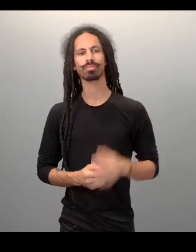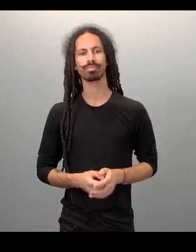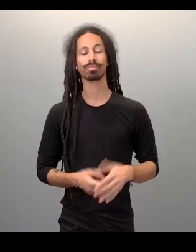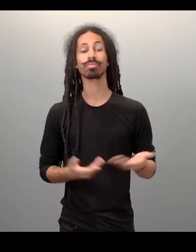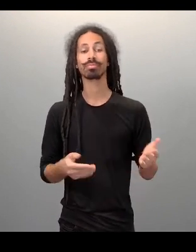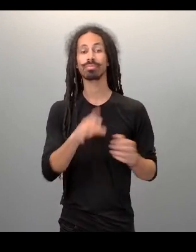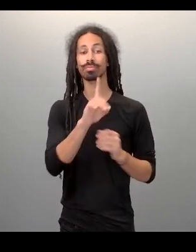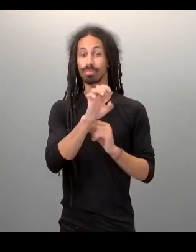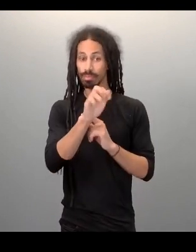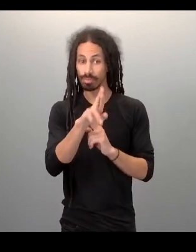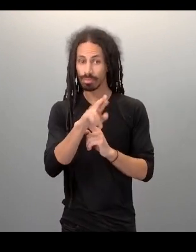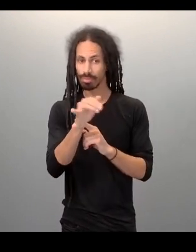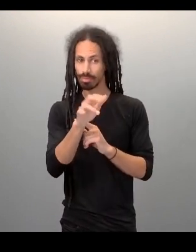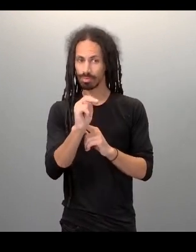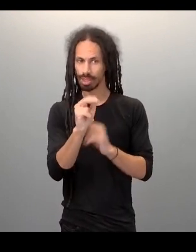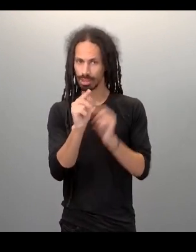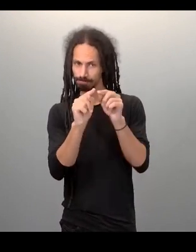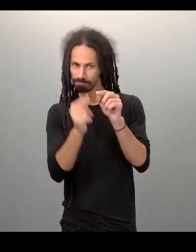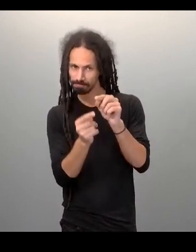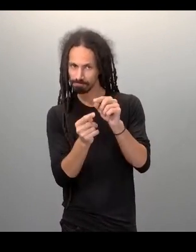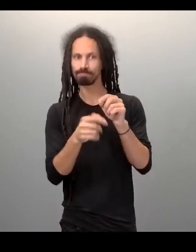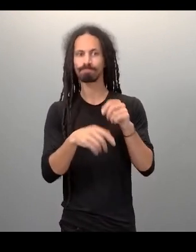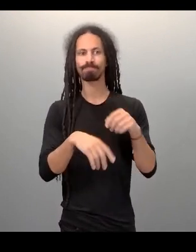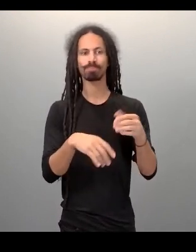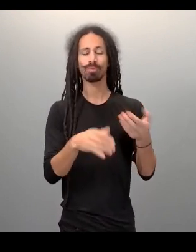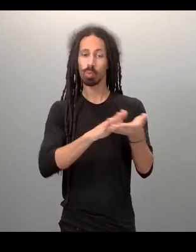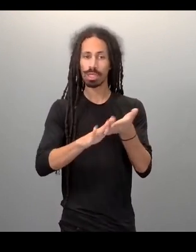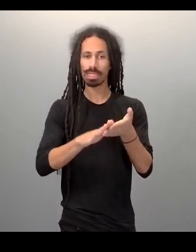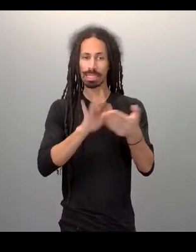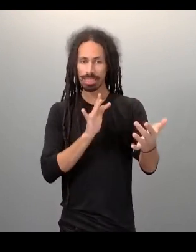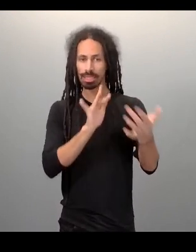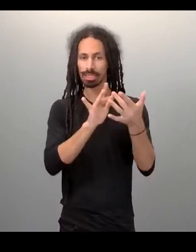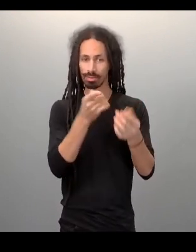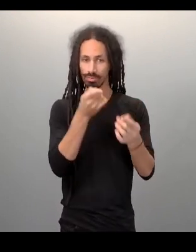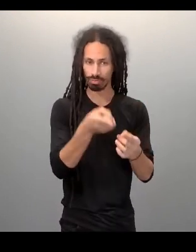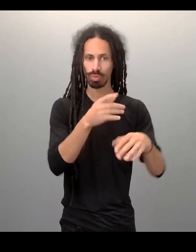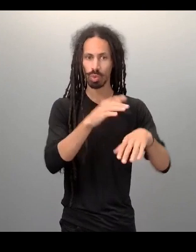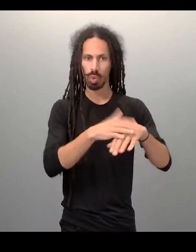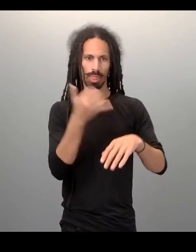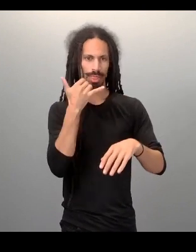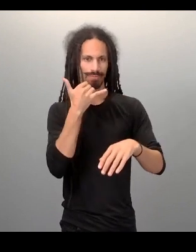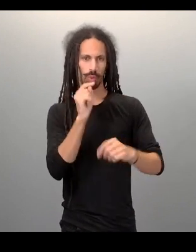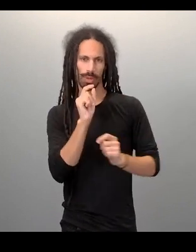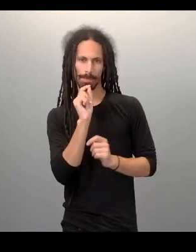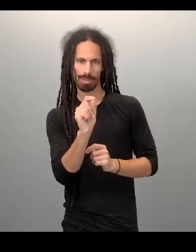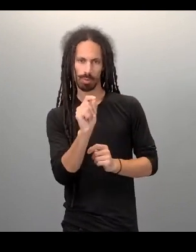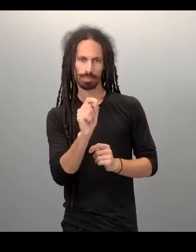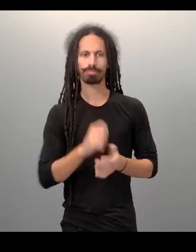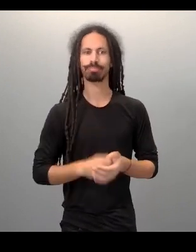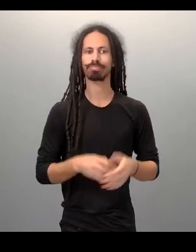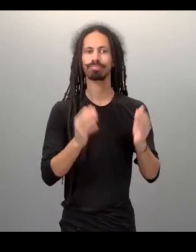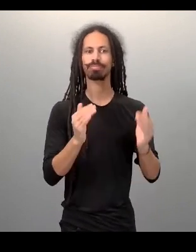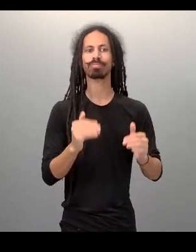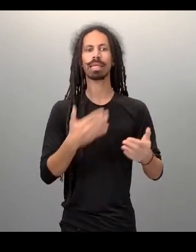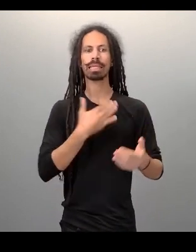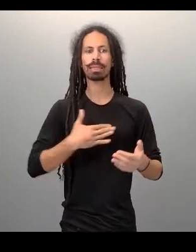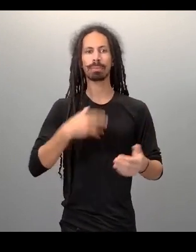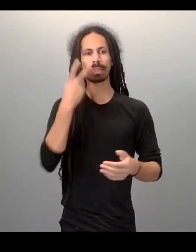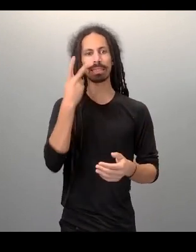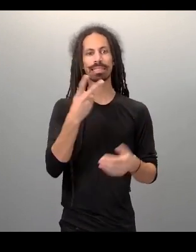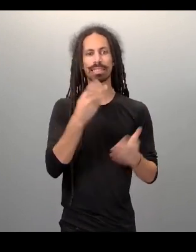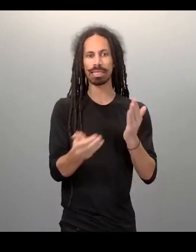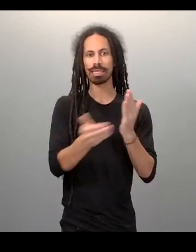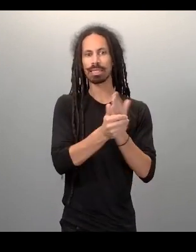John, comma, it was nice to connect with you earlier on the phone, period. Please find attached the contract